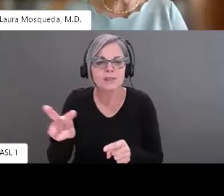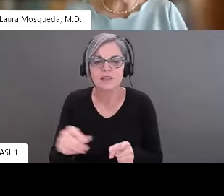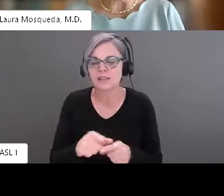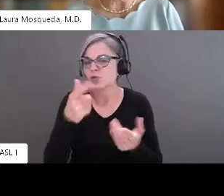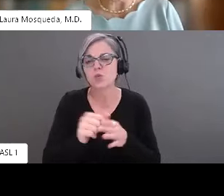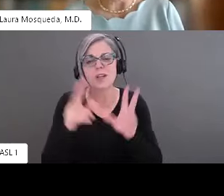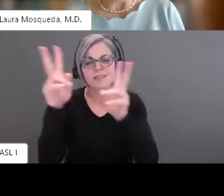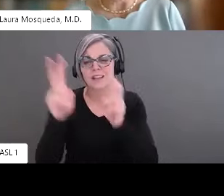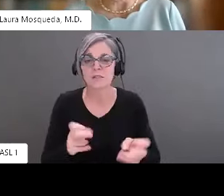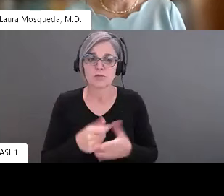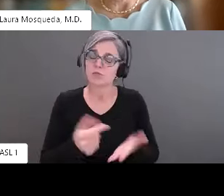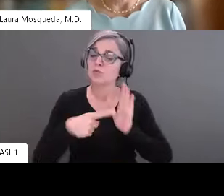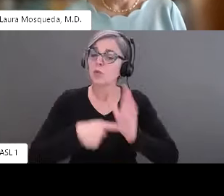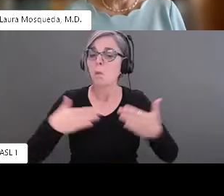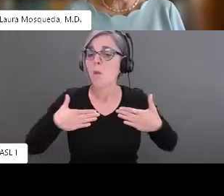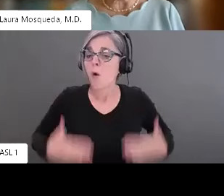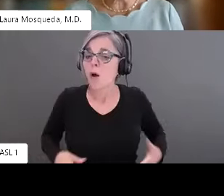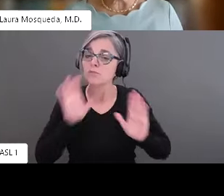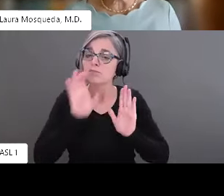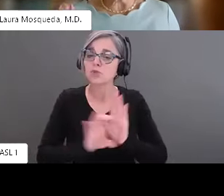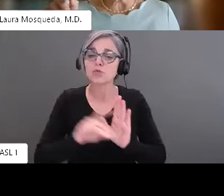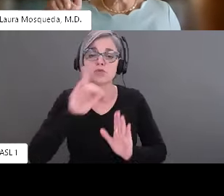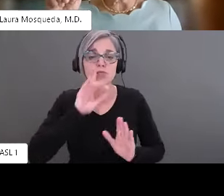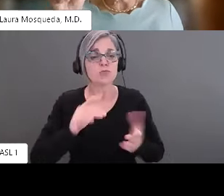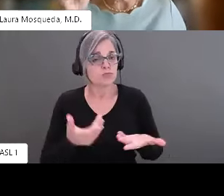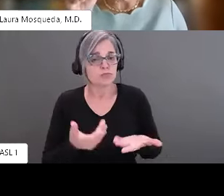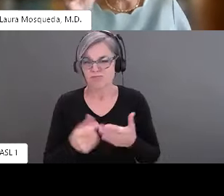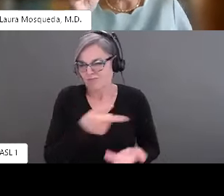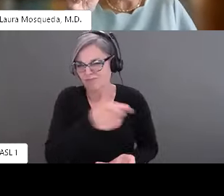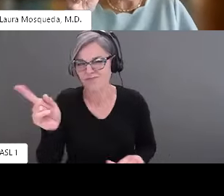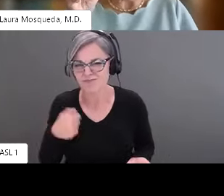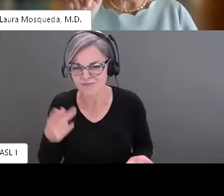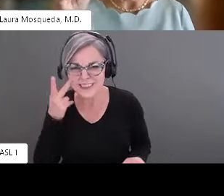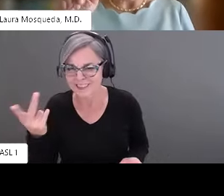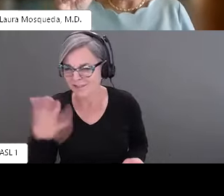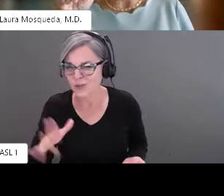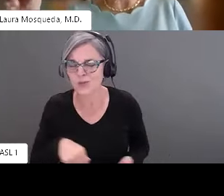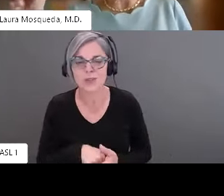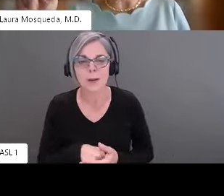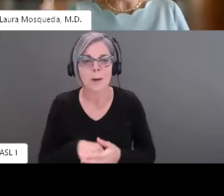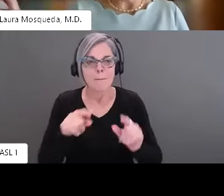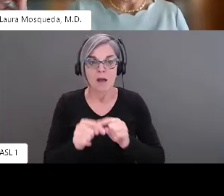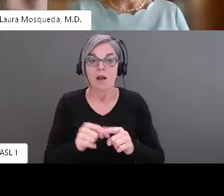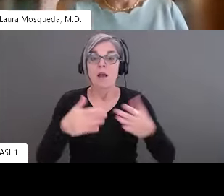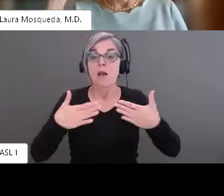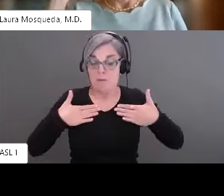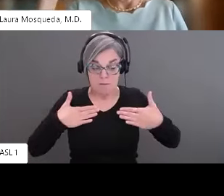seen these body diagrams before, but the idea is to just be able to circle an area and then write